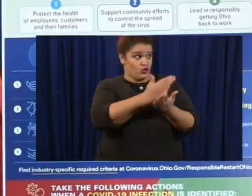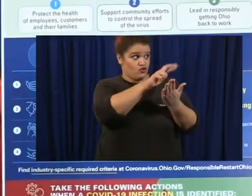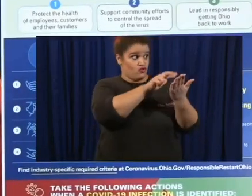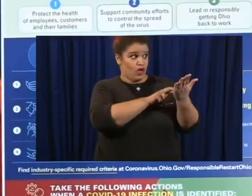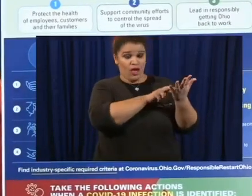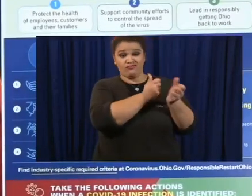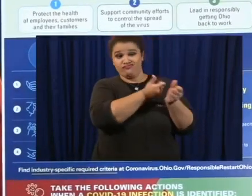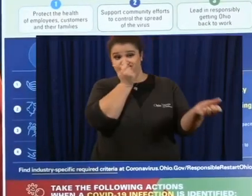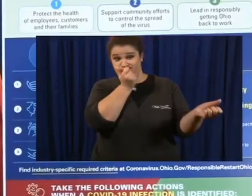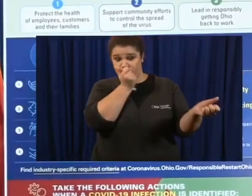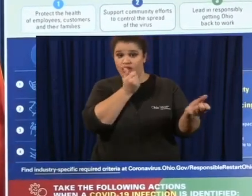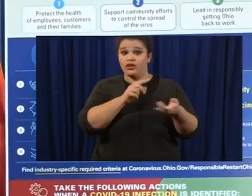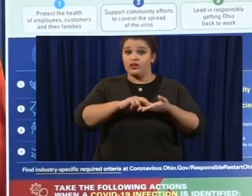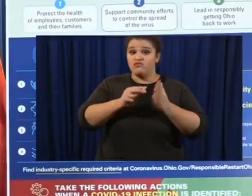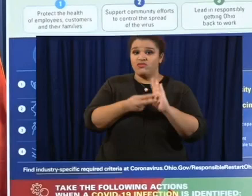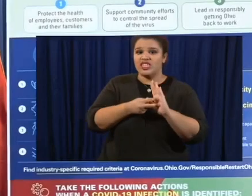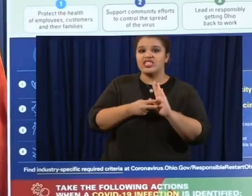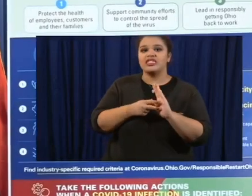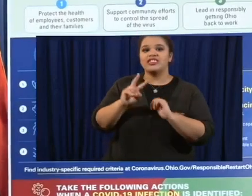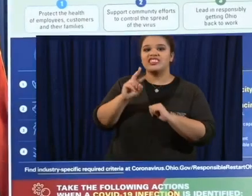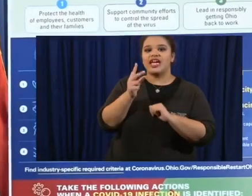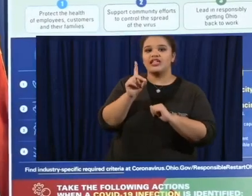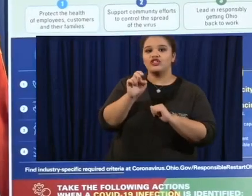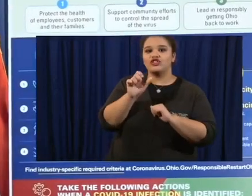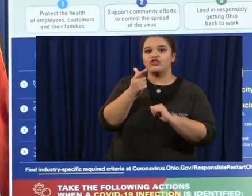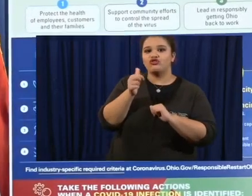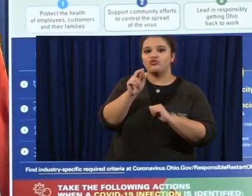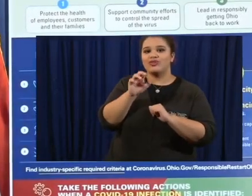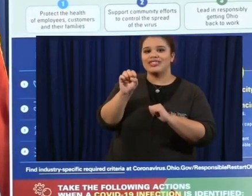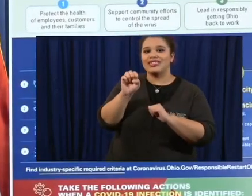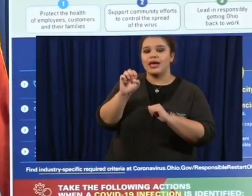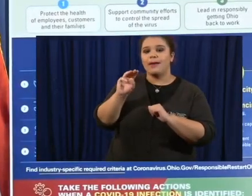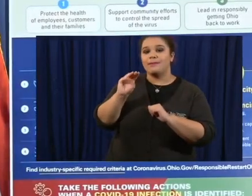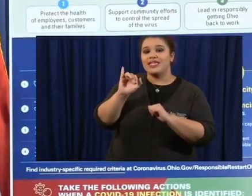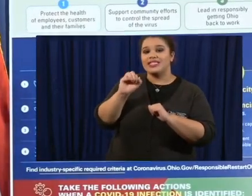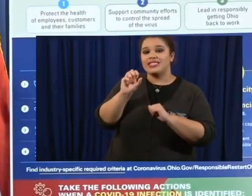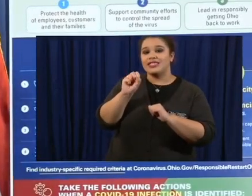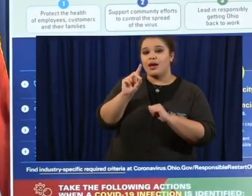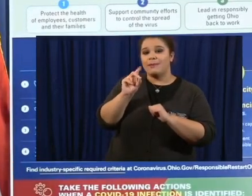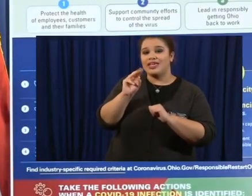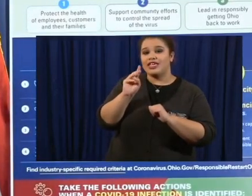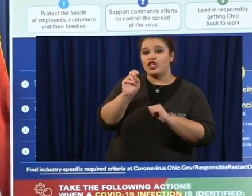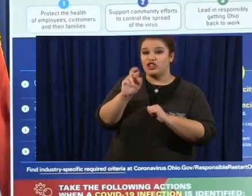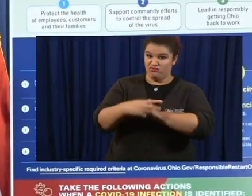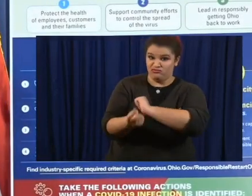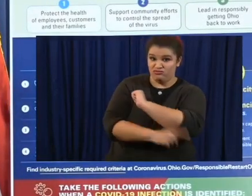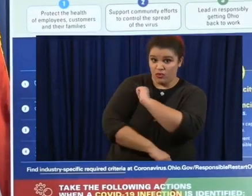rules? And how confident are you that these standards are going to be enforced?